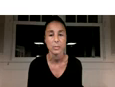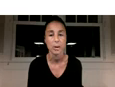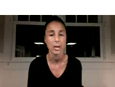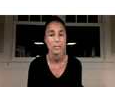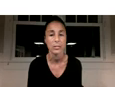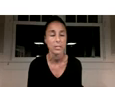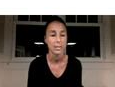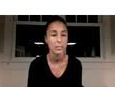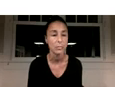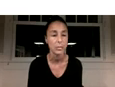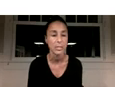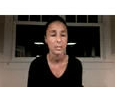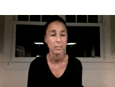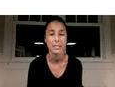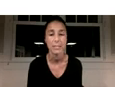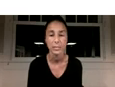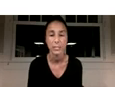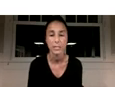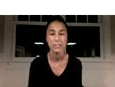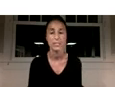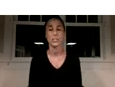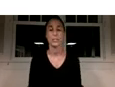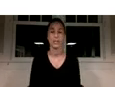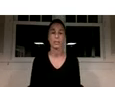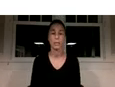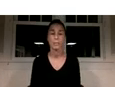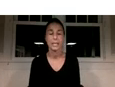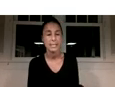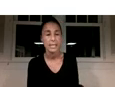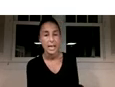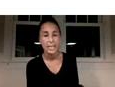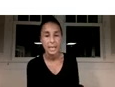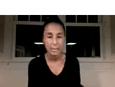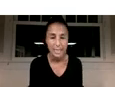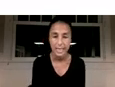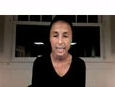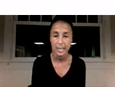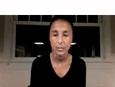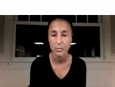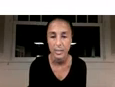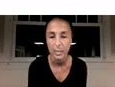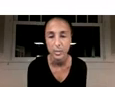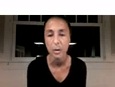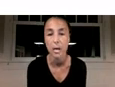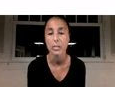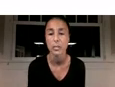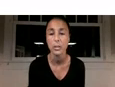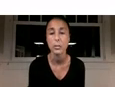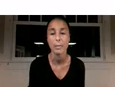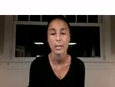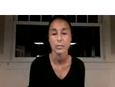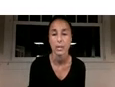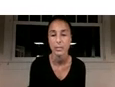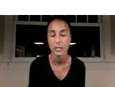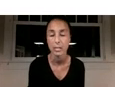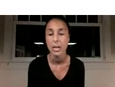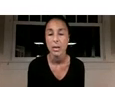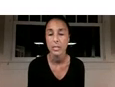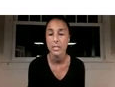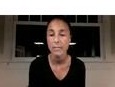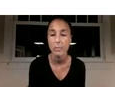home to Regents Park at Metro Center, which is comprised of 352 garden apartments. Land bay C includes Regents Park 2 at